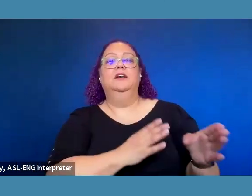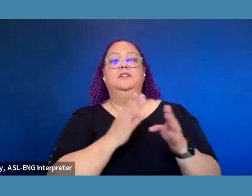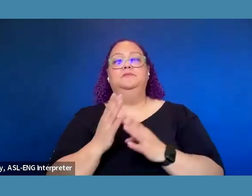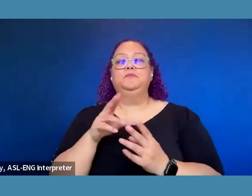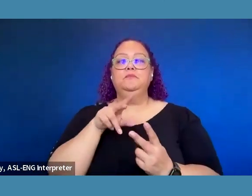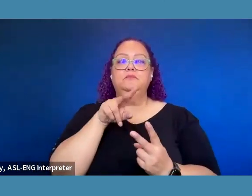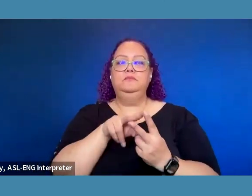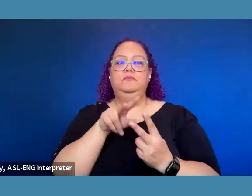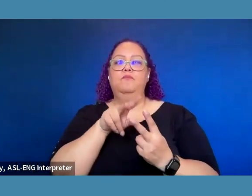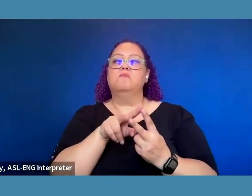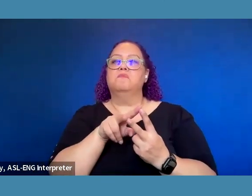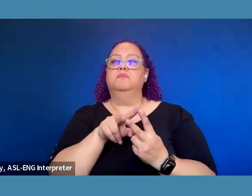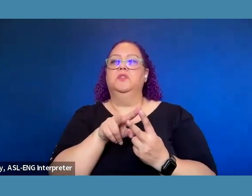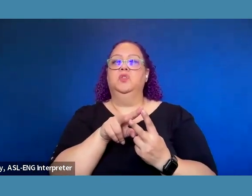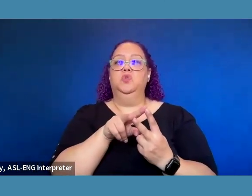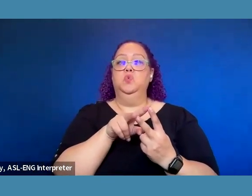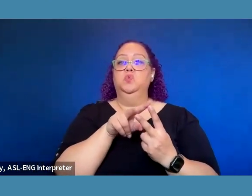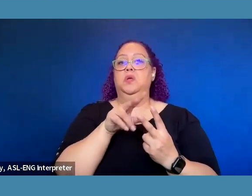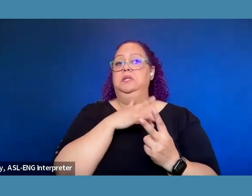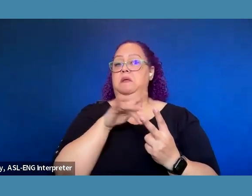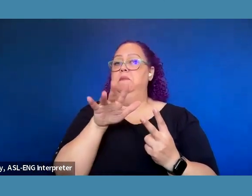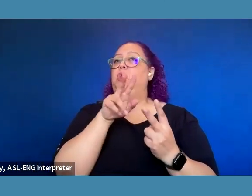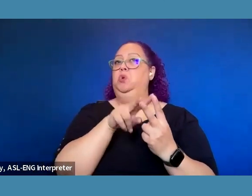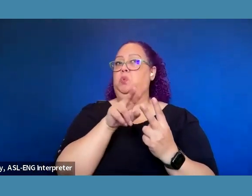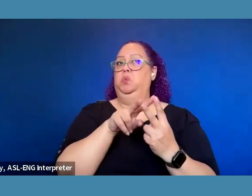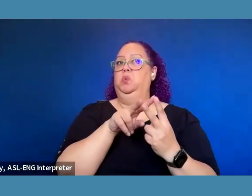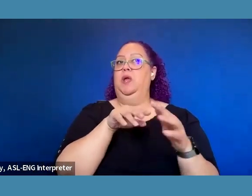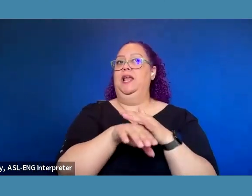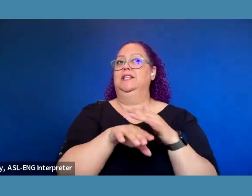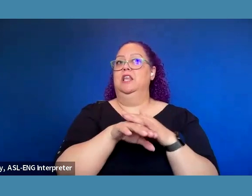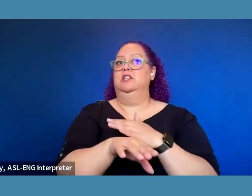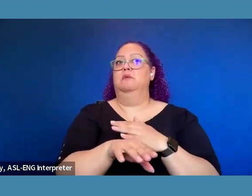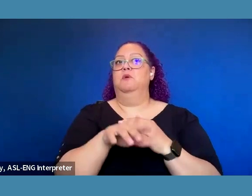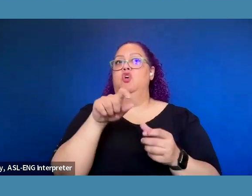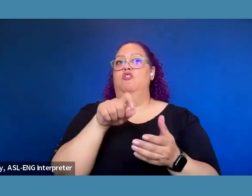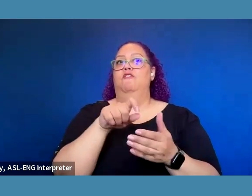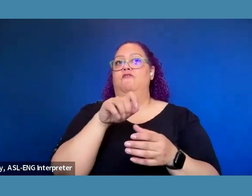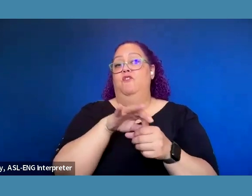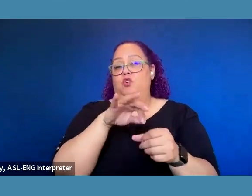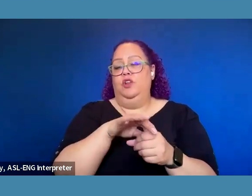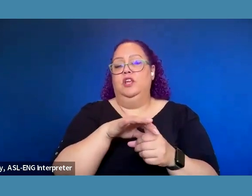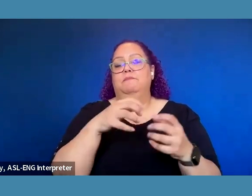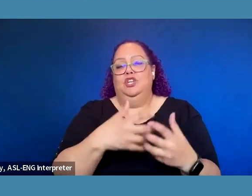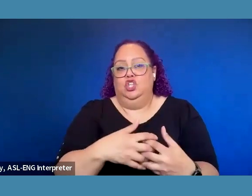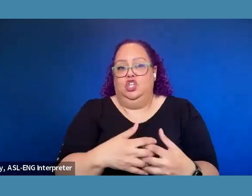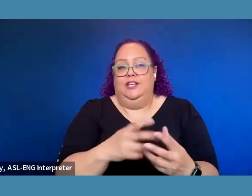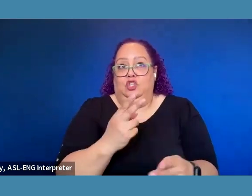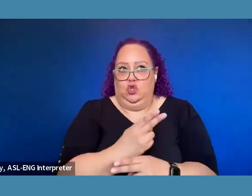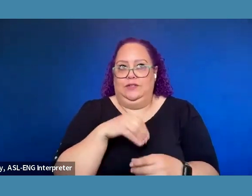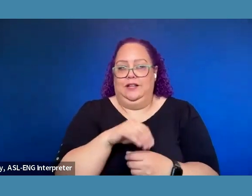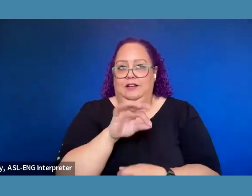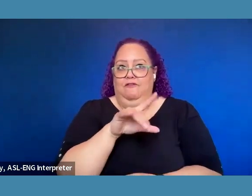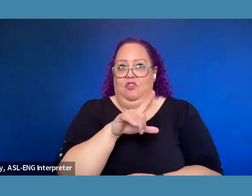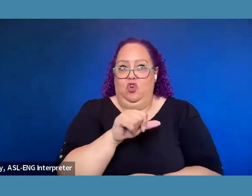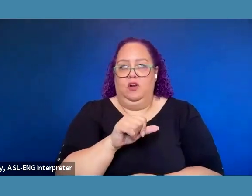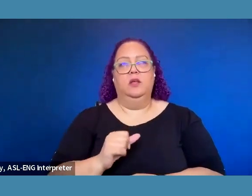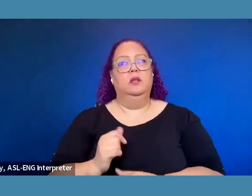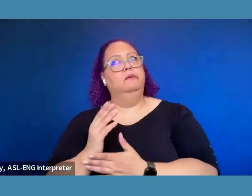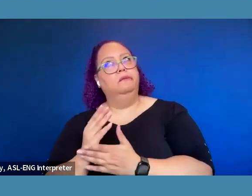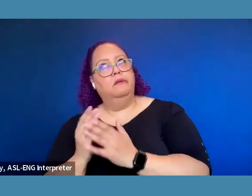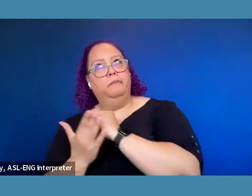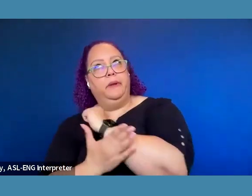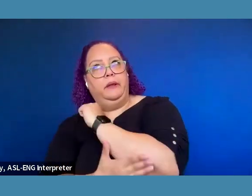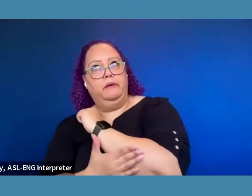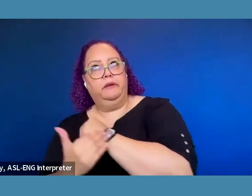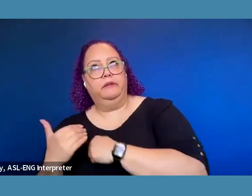two accessible voting machines that are in wide use in Florida. There are a couple counties that have a third, but the